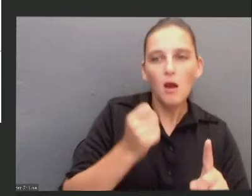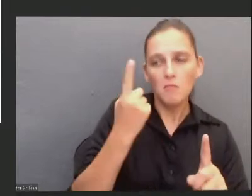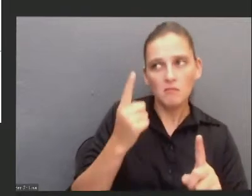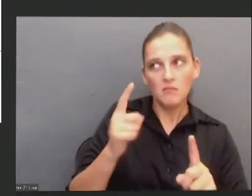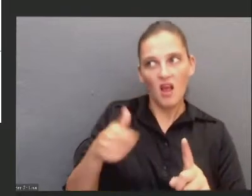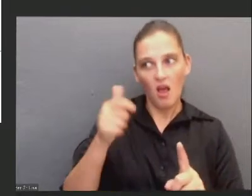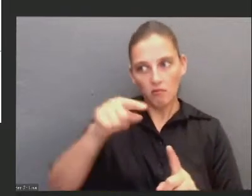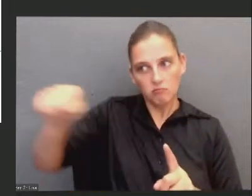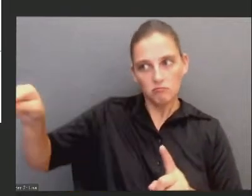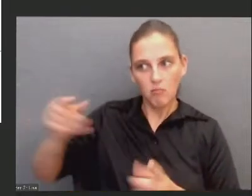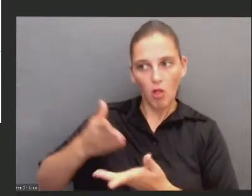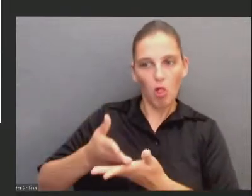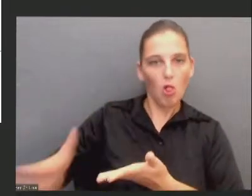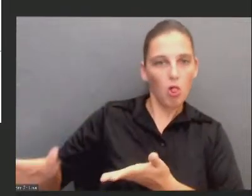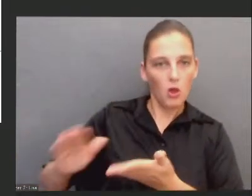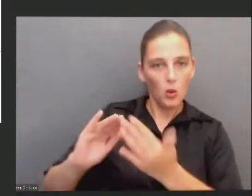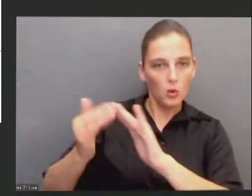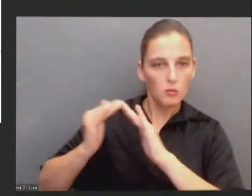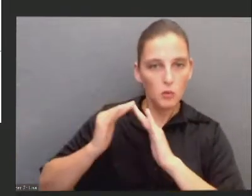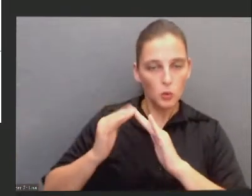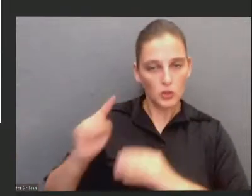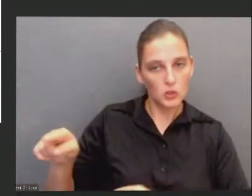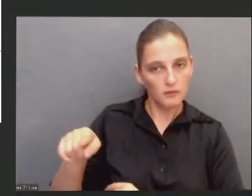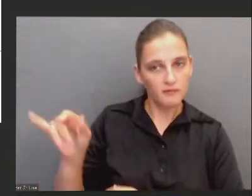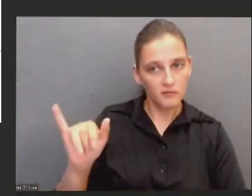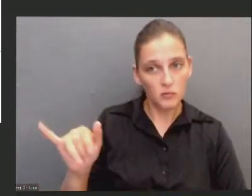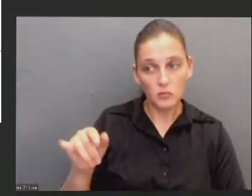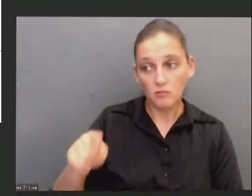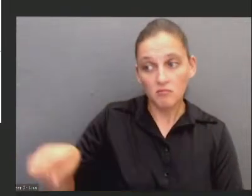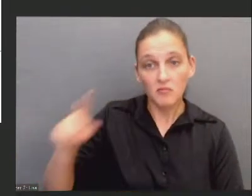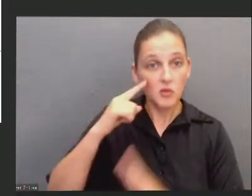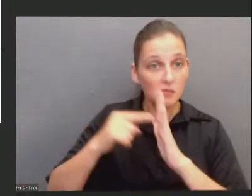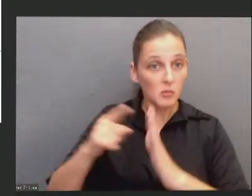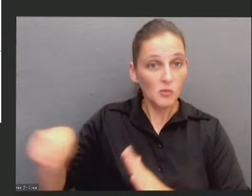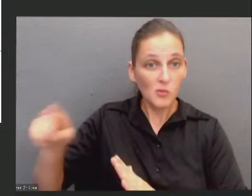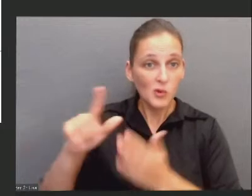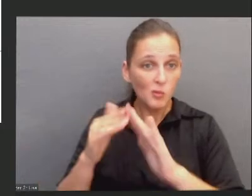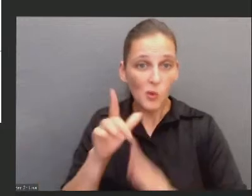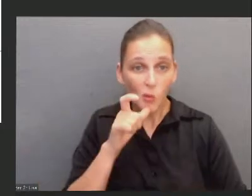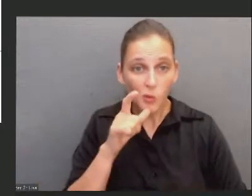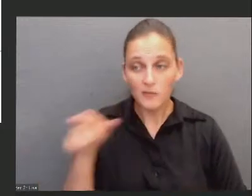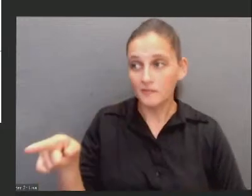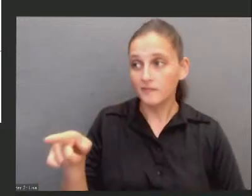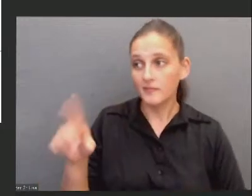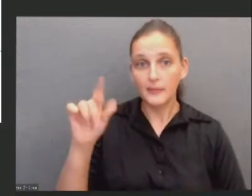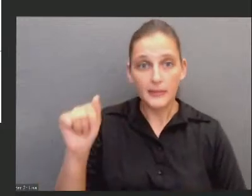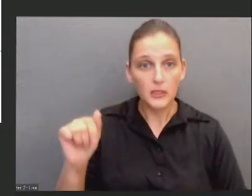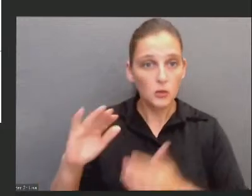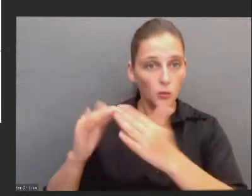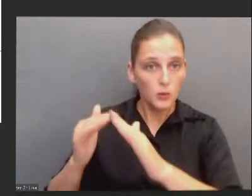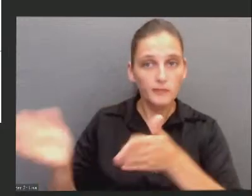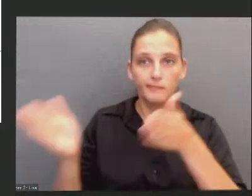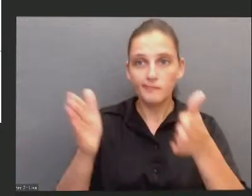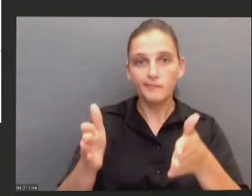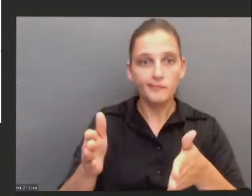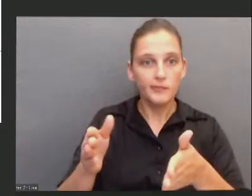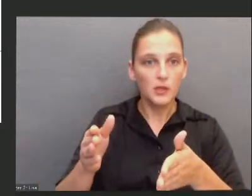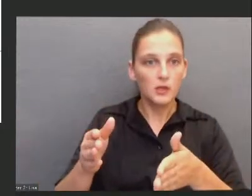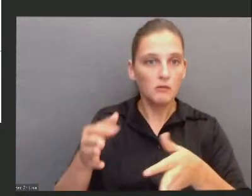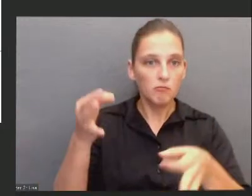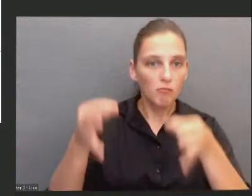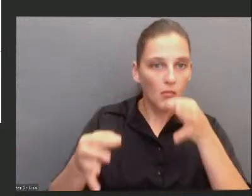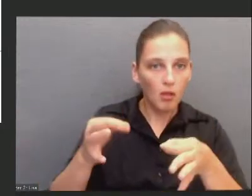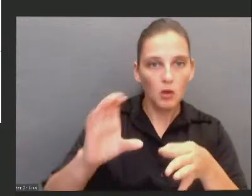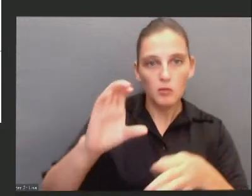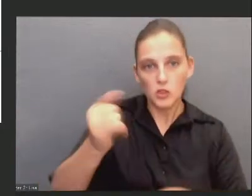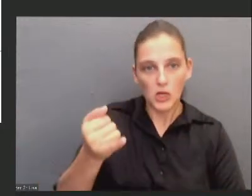who may have disabilities, those who are involved in the justice system, many other people, people with who may not have